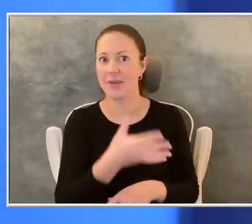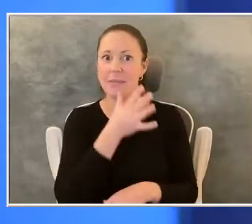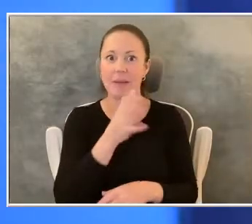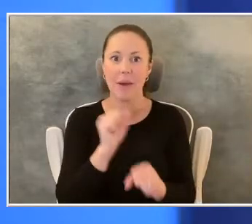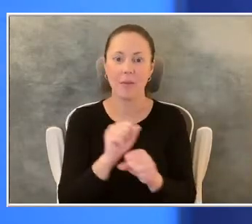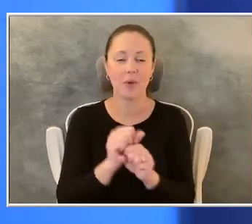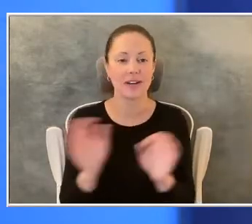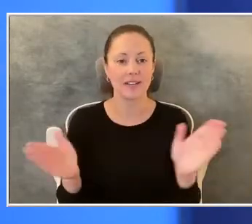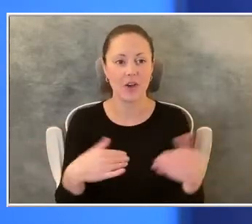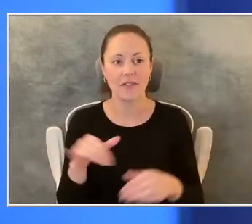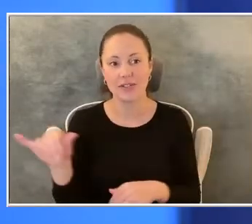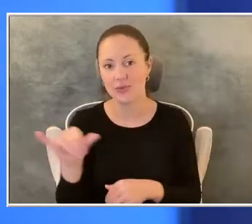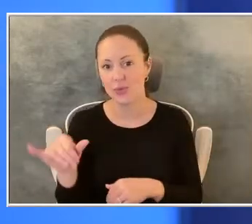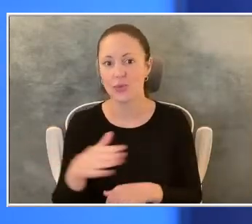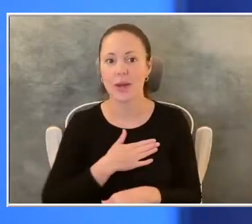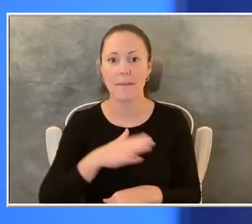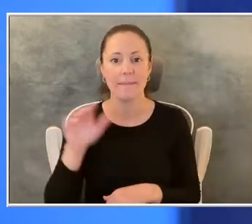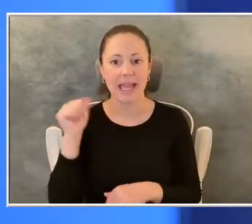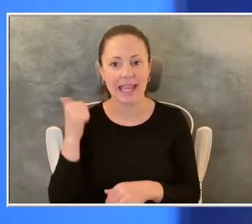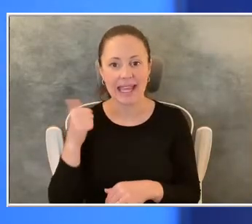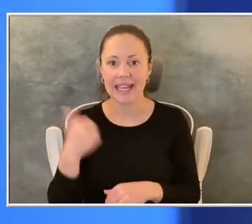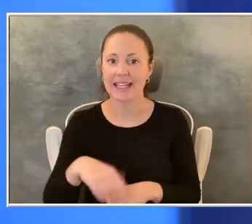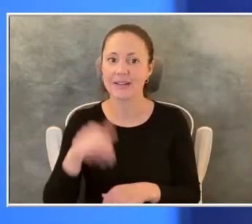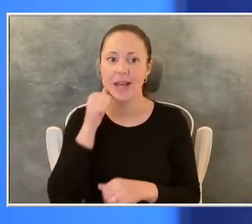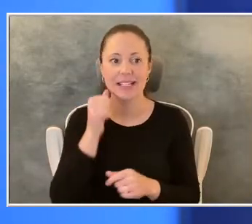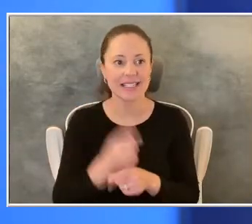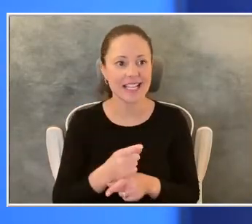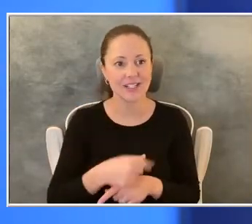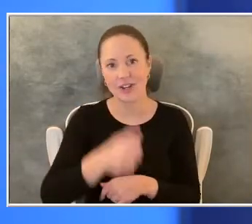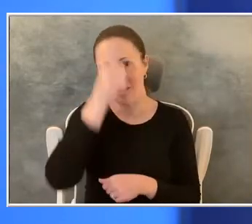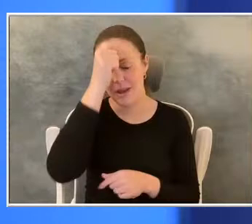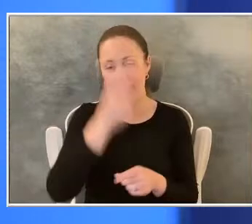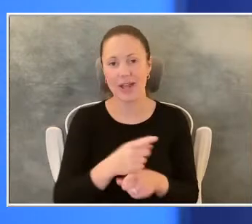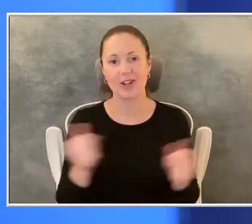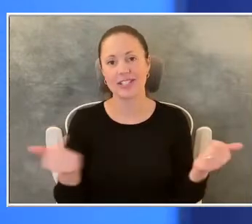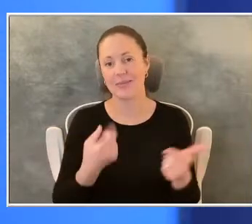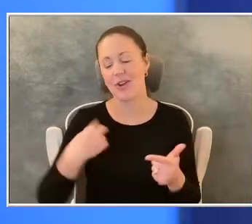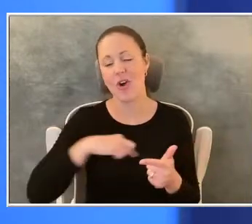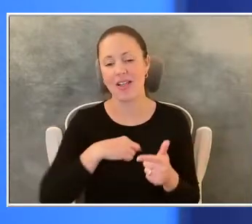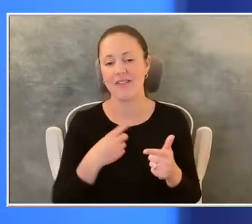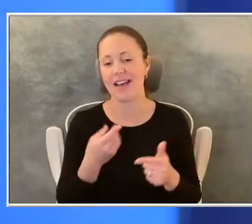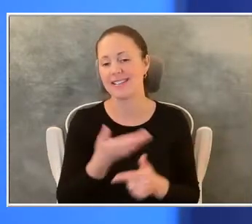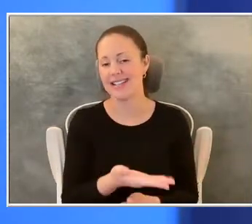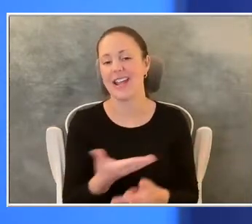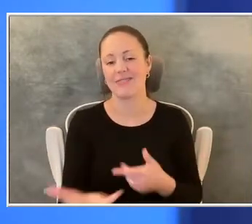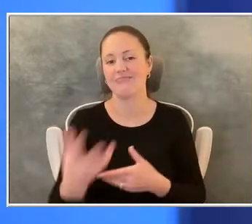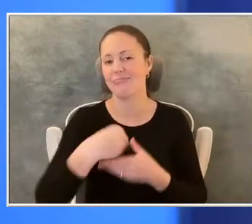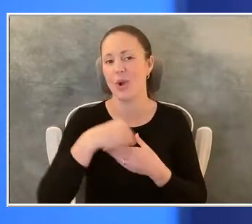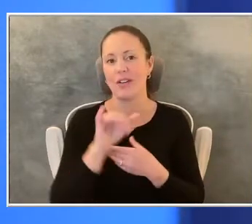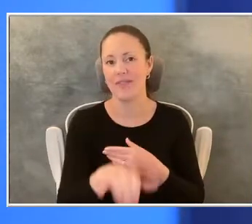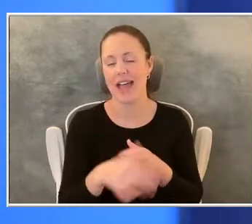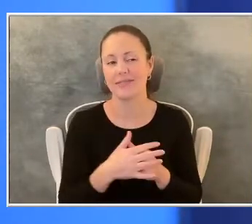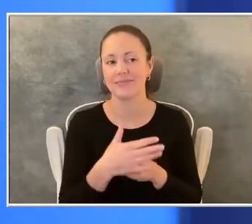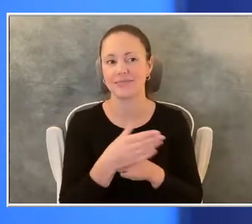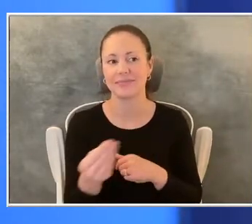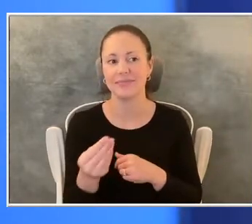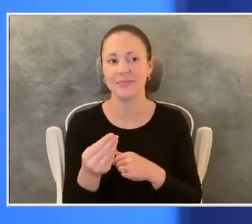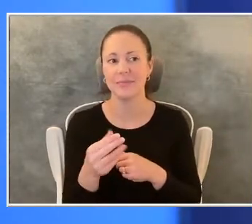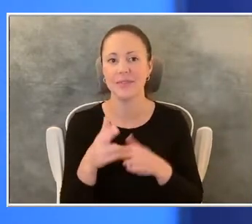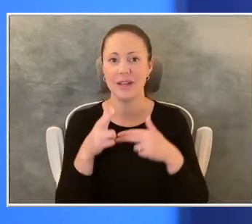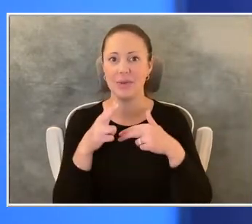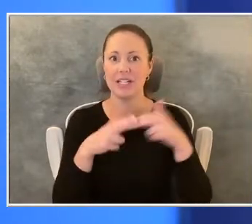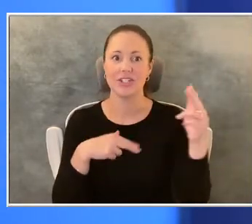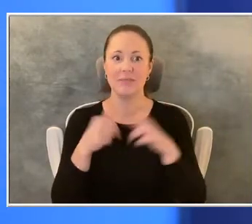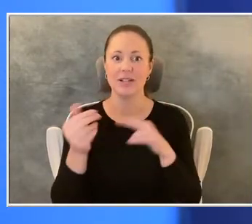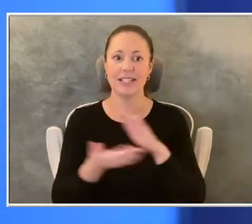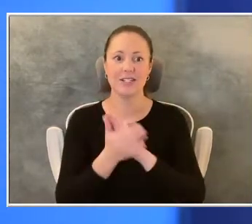started. My aunt, my sister, my brothers, we were all part of it, and we just built it into this thing that got really